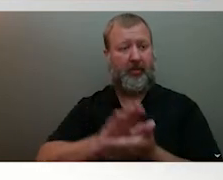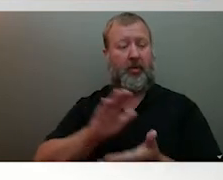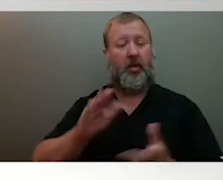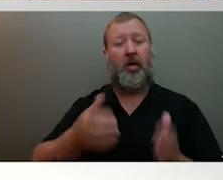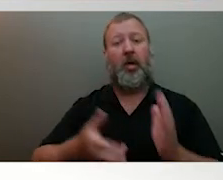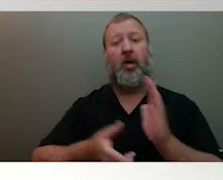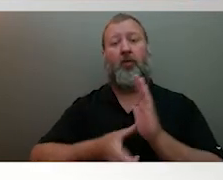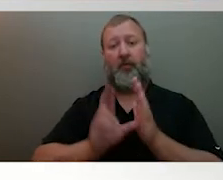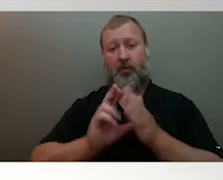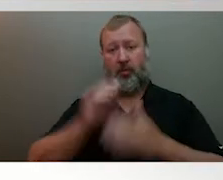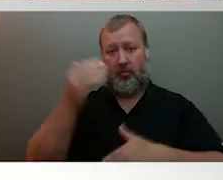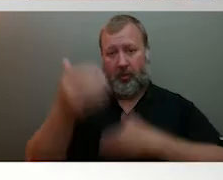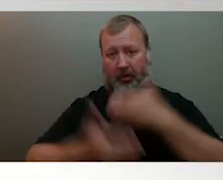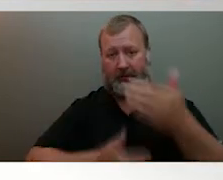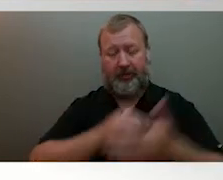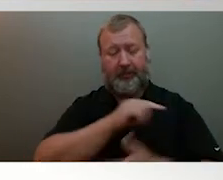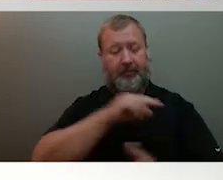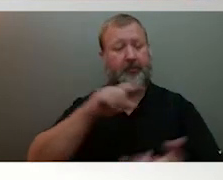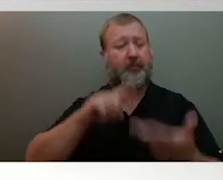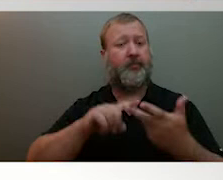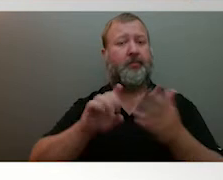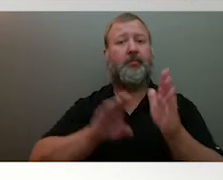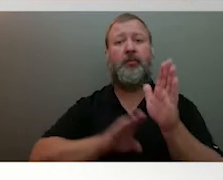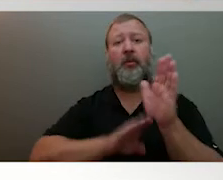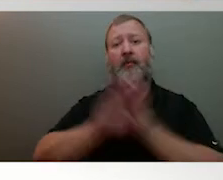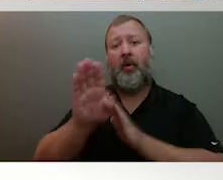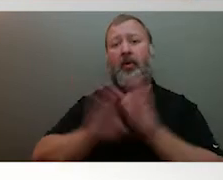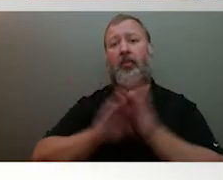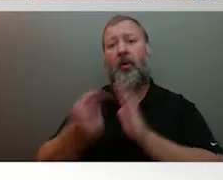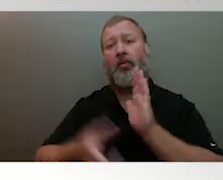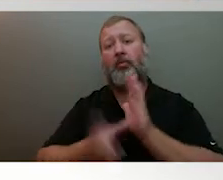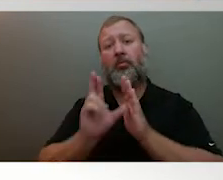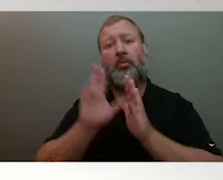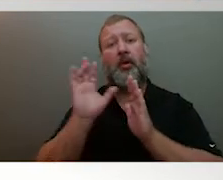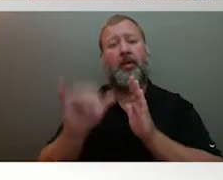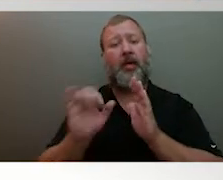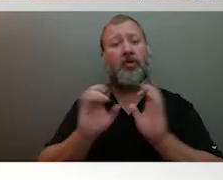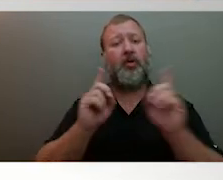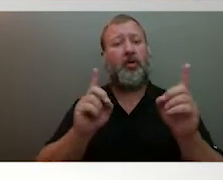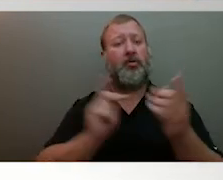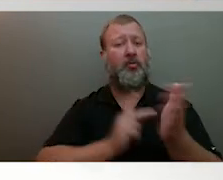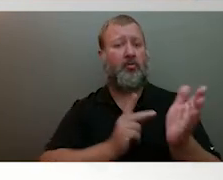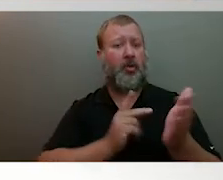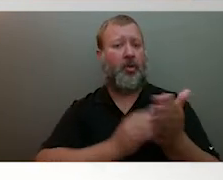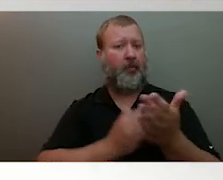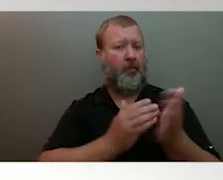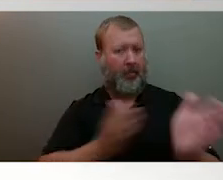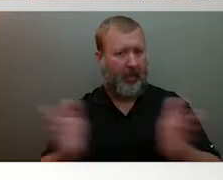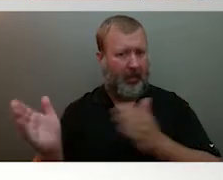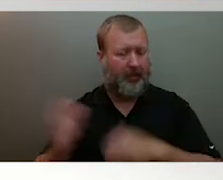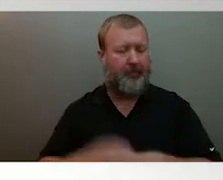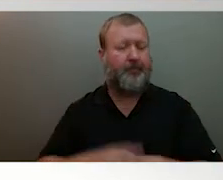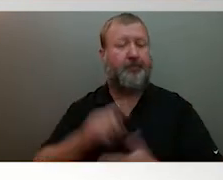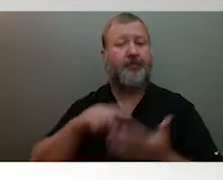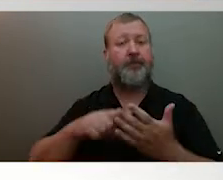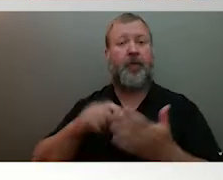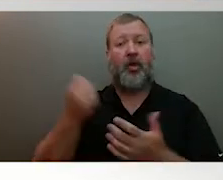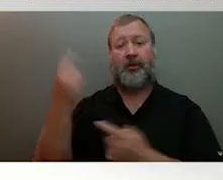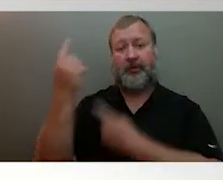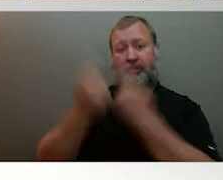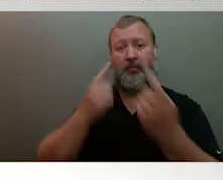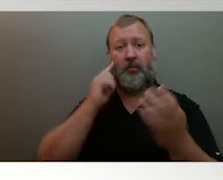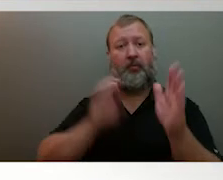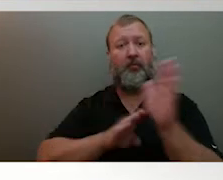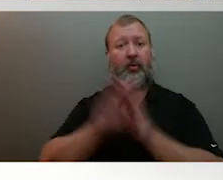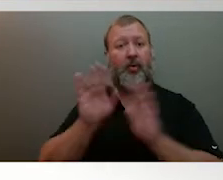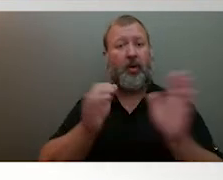review process, development or revision of the individual education plan, other considerations that go into